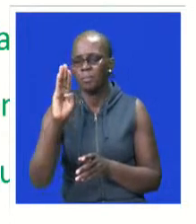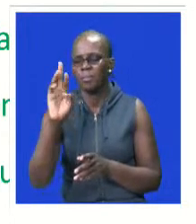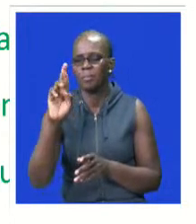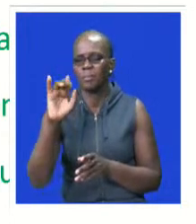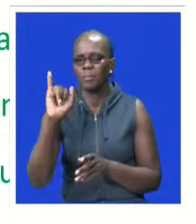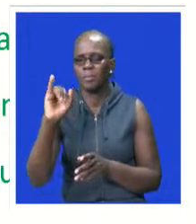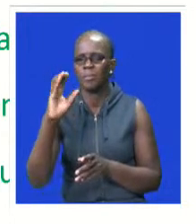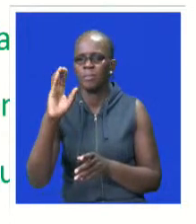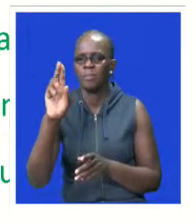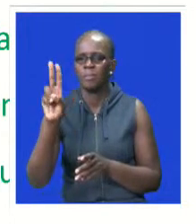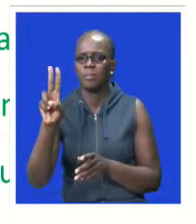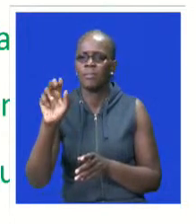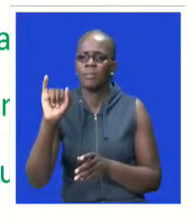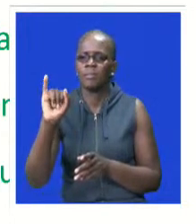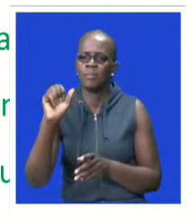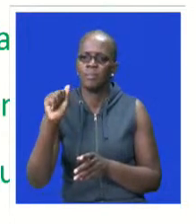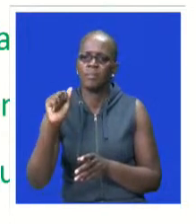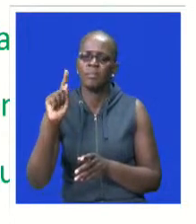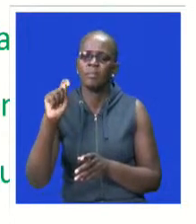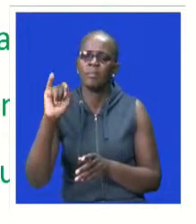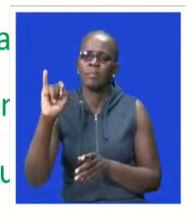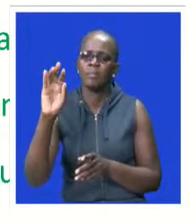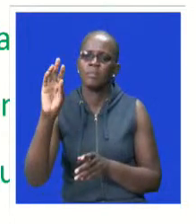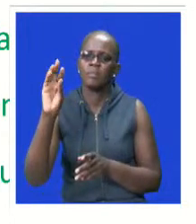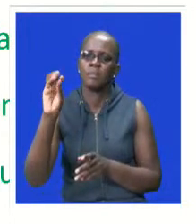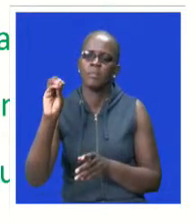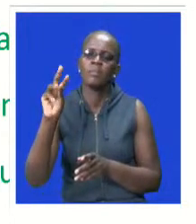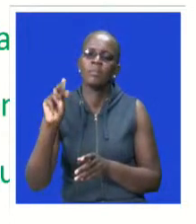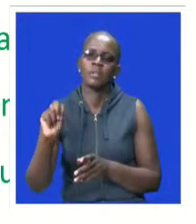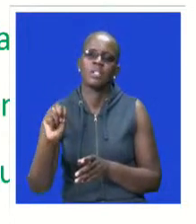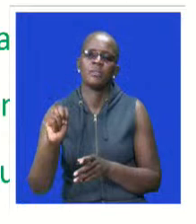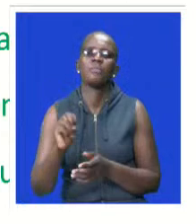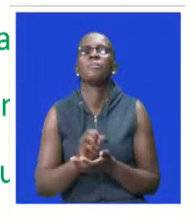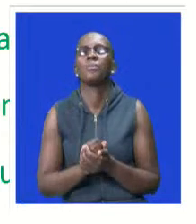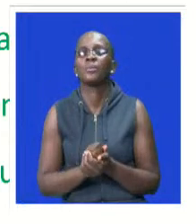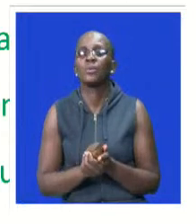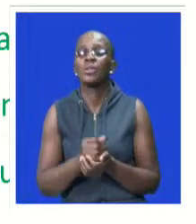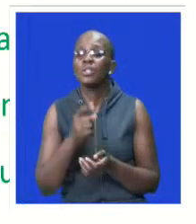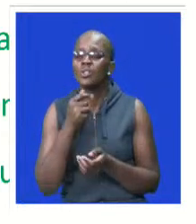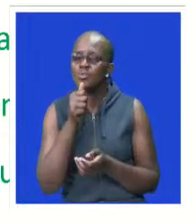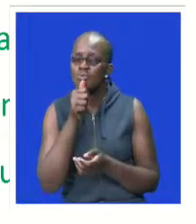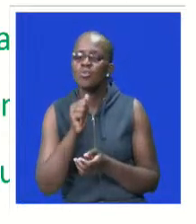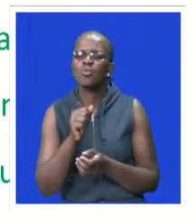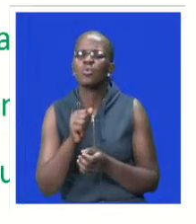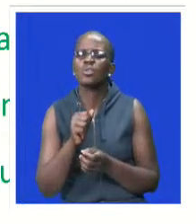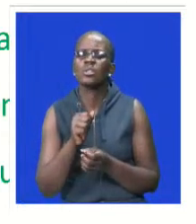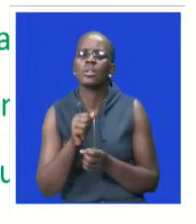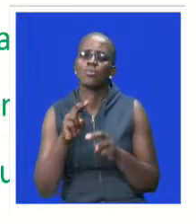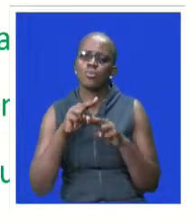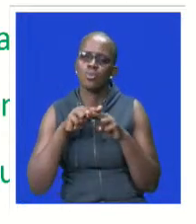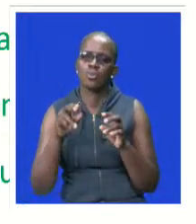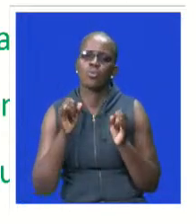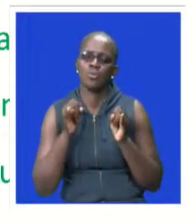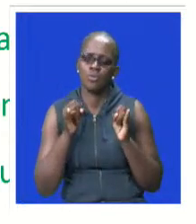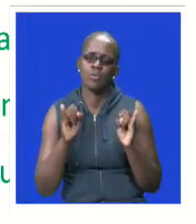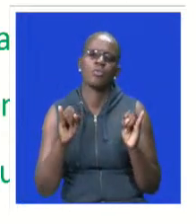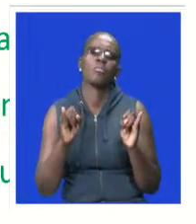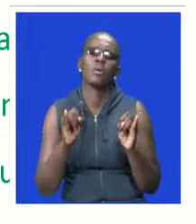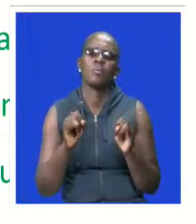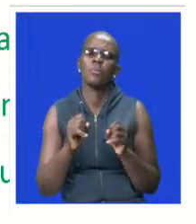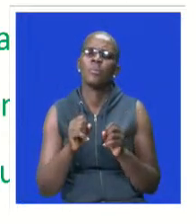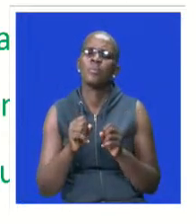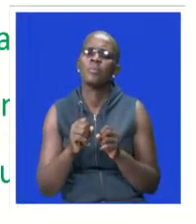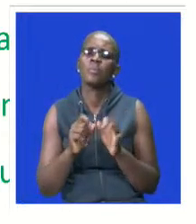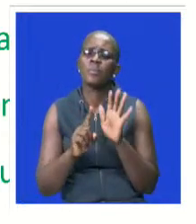an acronym, right? So there's an abbreviation and then there's an acronym. So here, these are abbreviations such as photos,